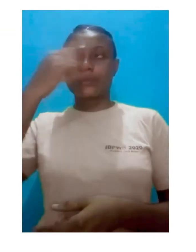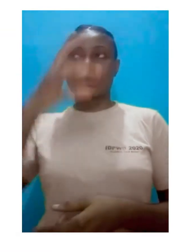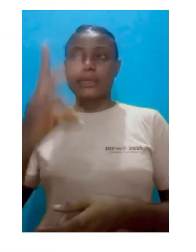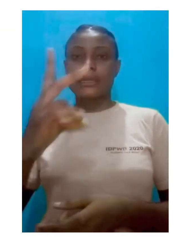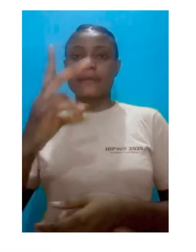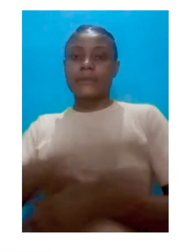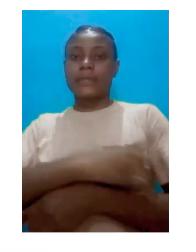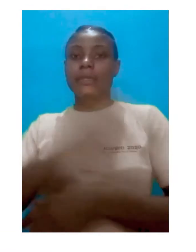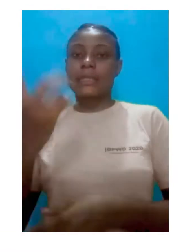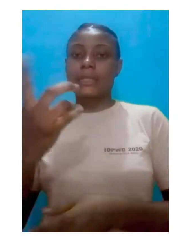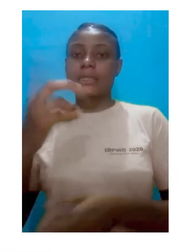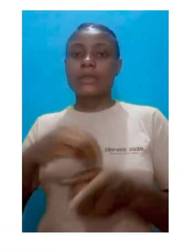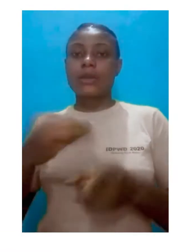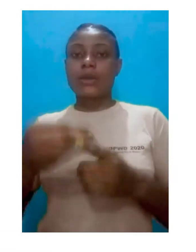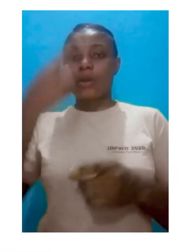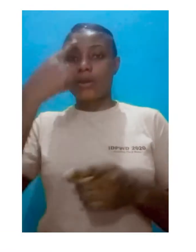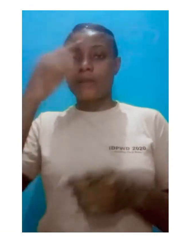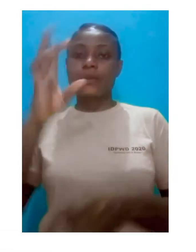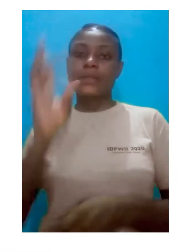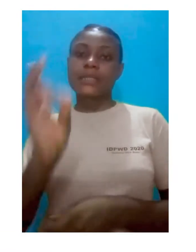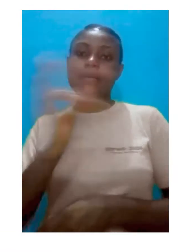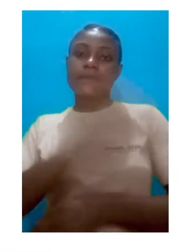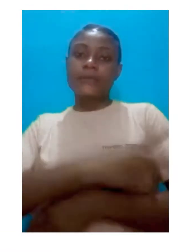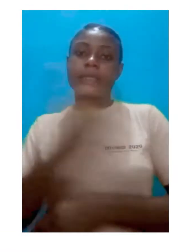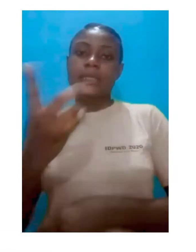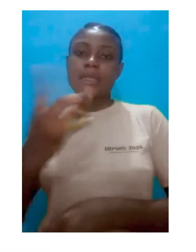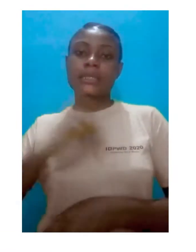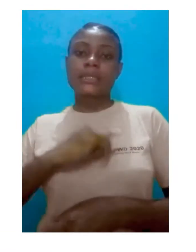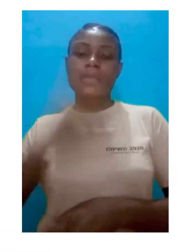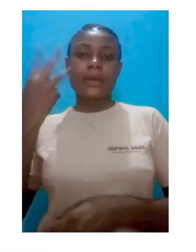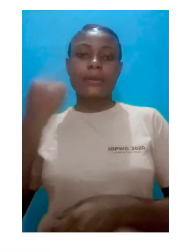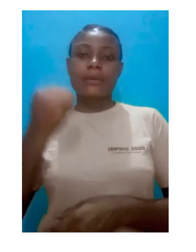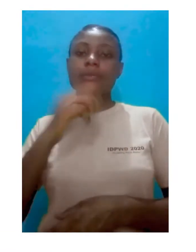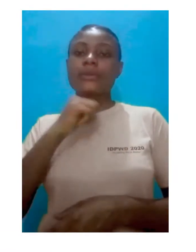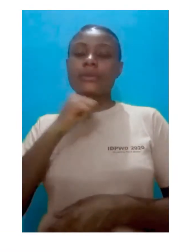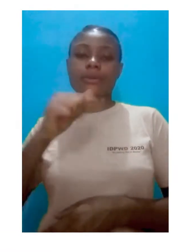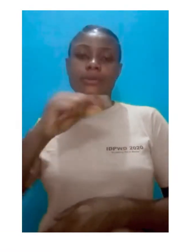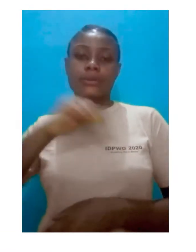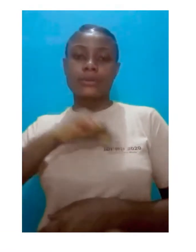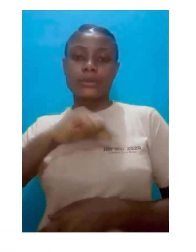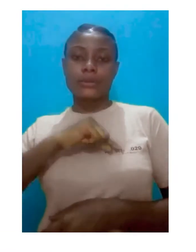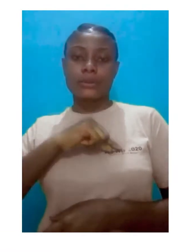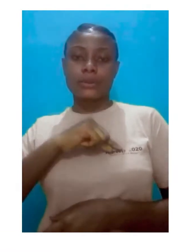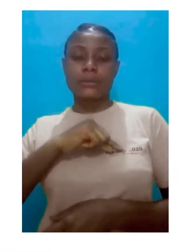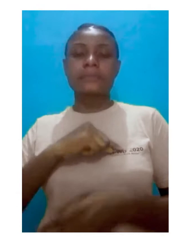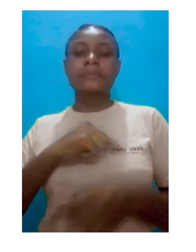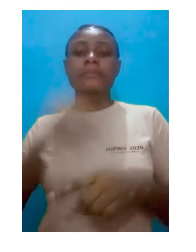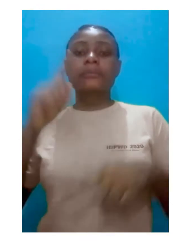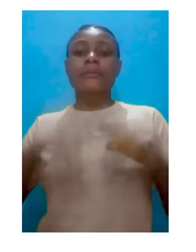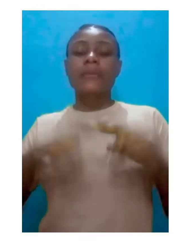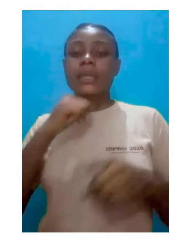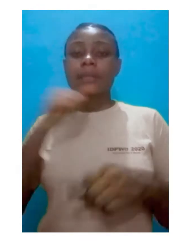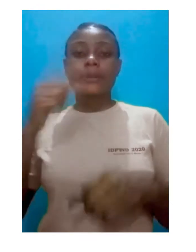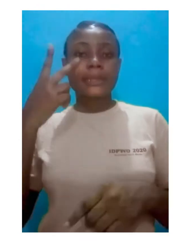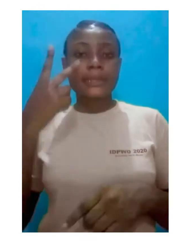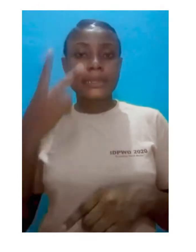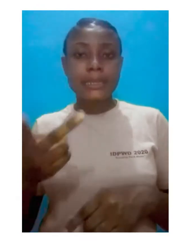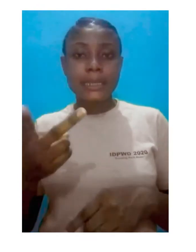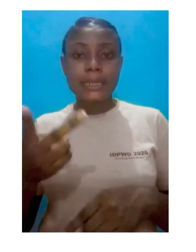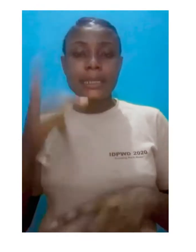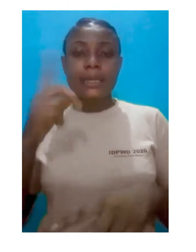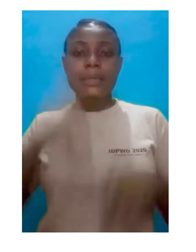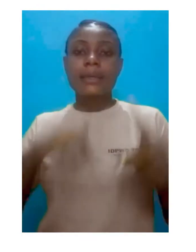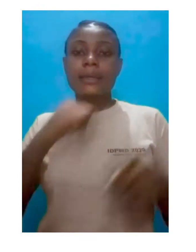conscious for 7 days, or for 7 days I was unconscious. Could